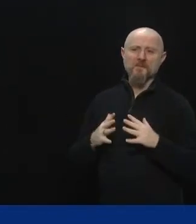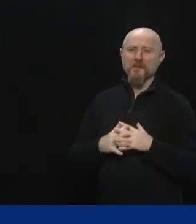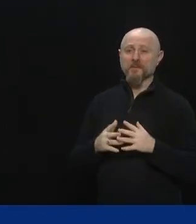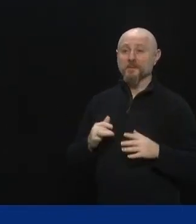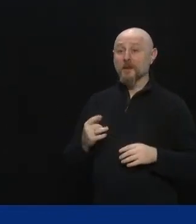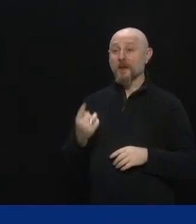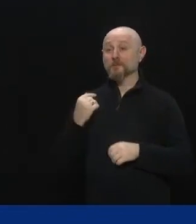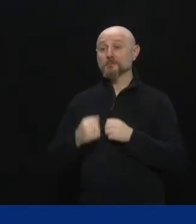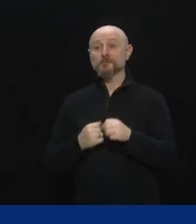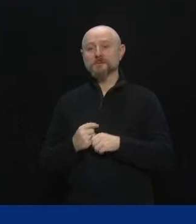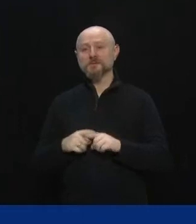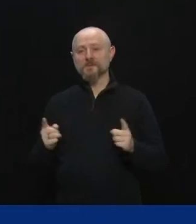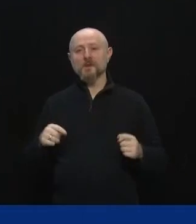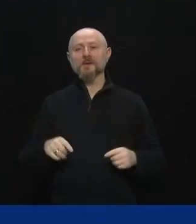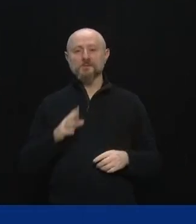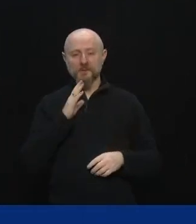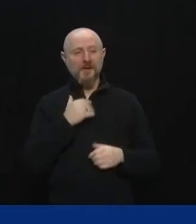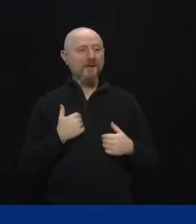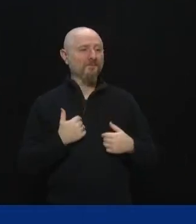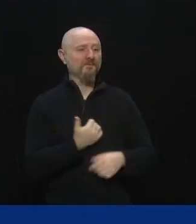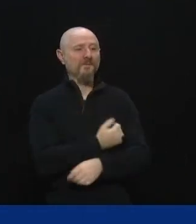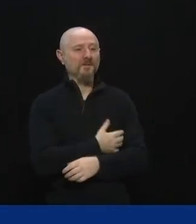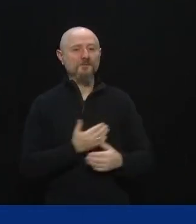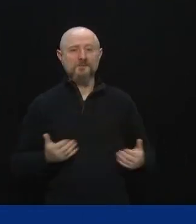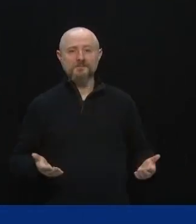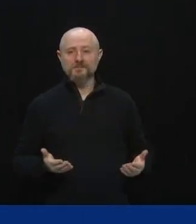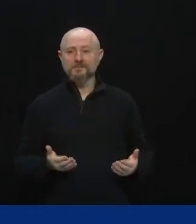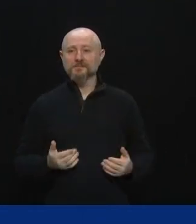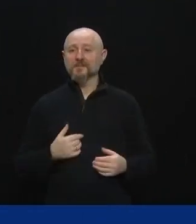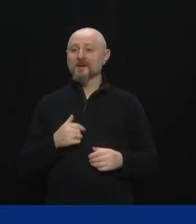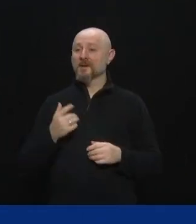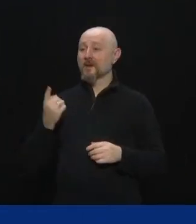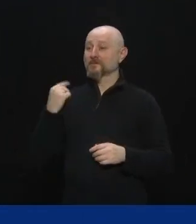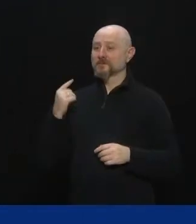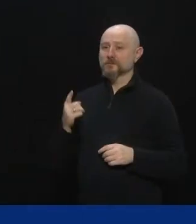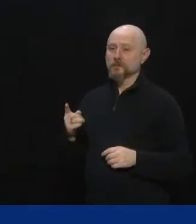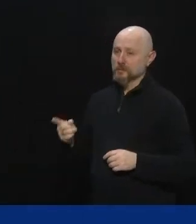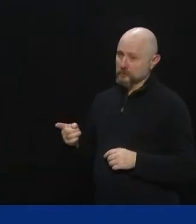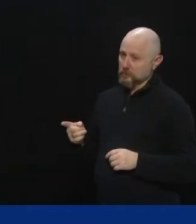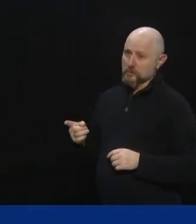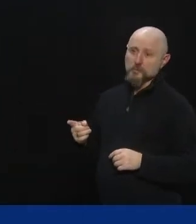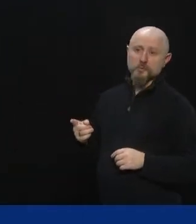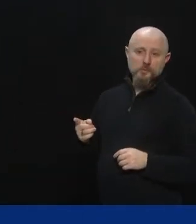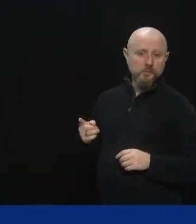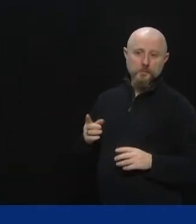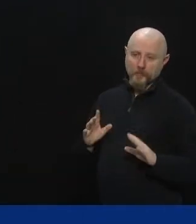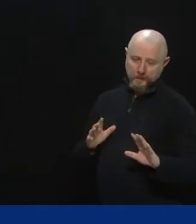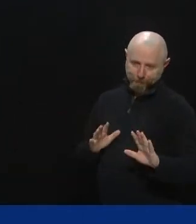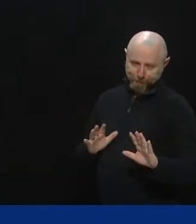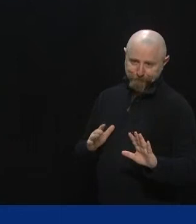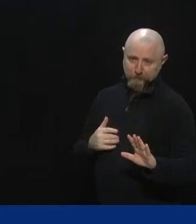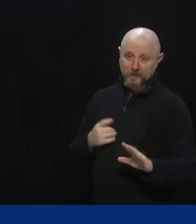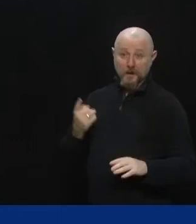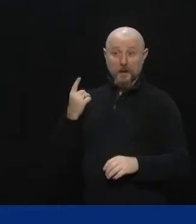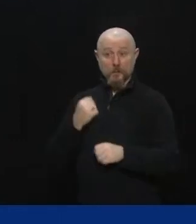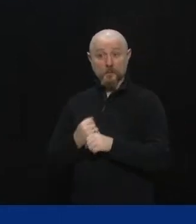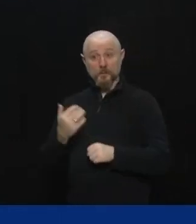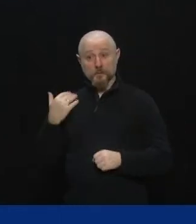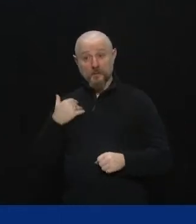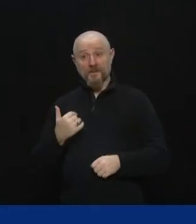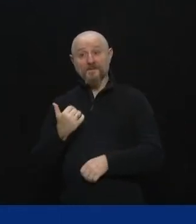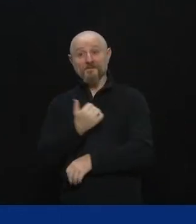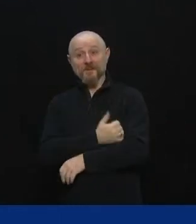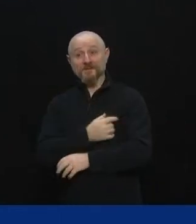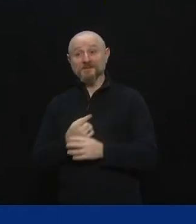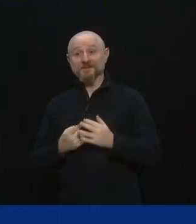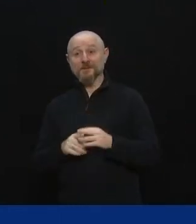have vaccinations. Everybody was desperate. As you hear Dr. Bassett talking about the short supply, that reminds me of 1 year ago when the vaccinations were in such